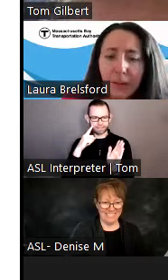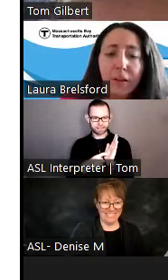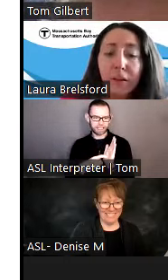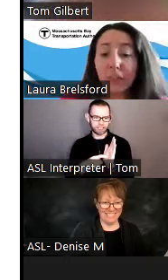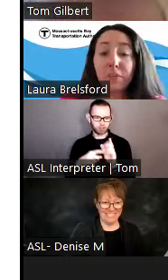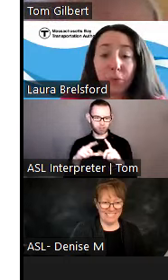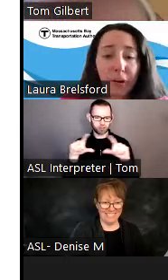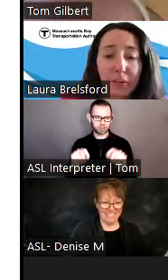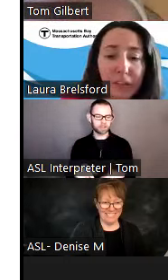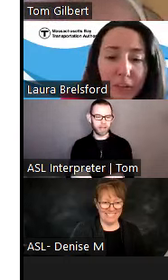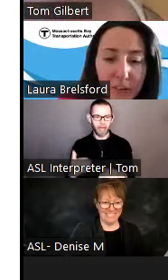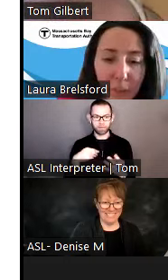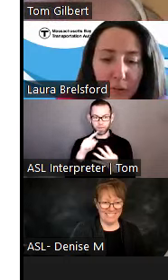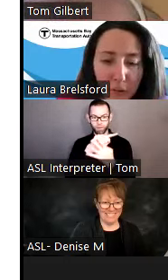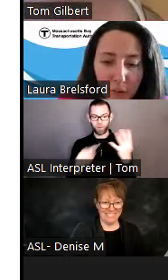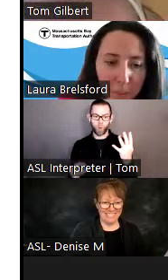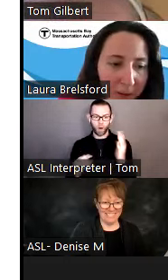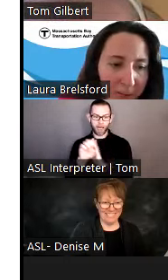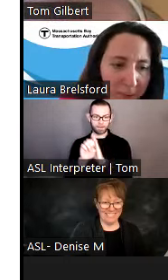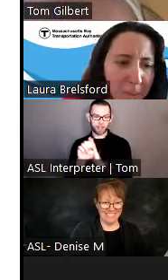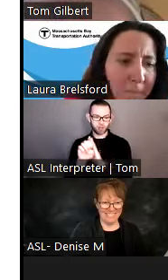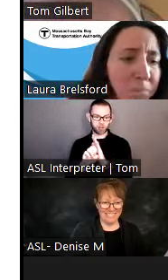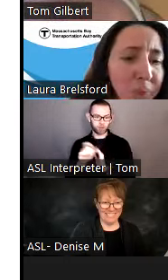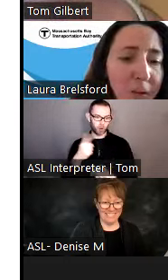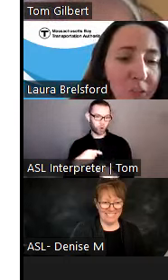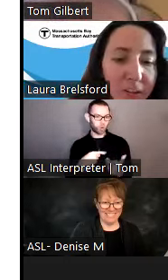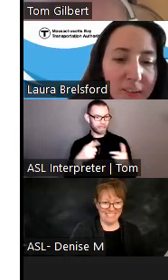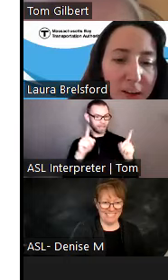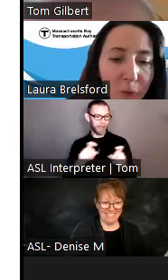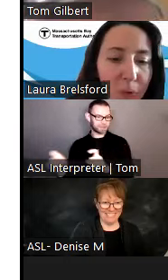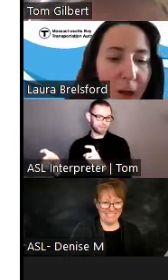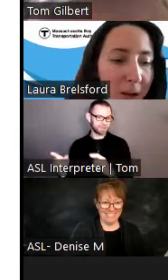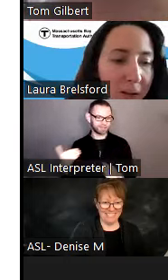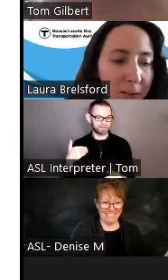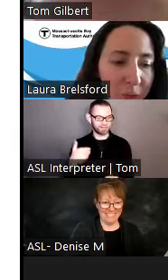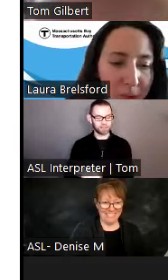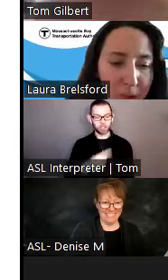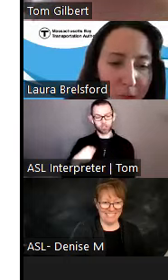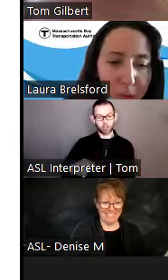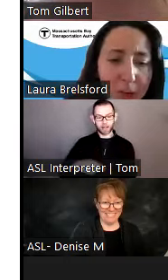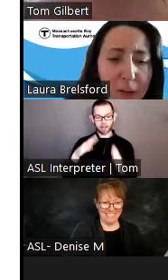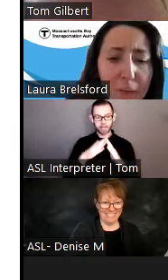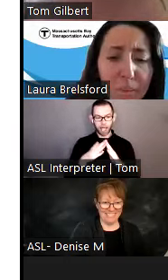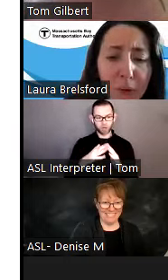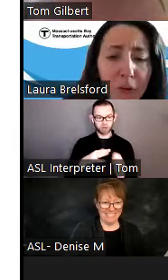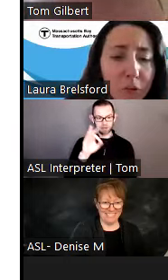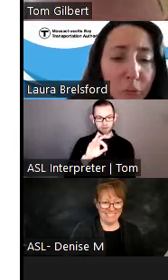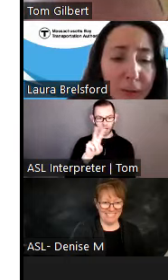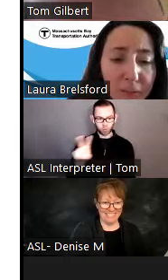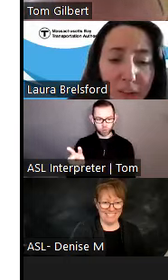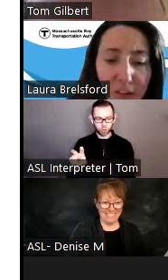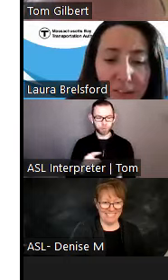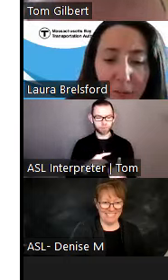the 4 elevators that were used during the pilot. Chinatown, 922,